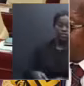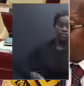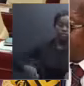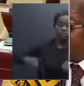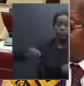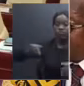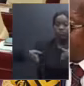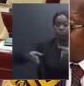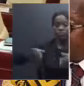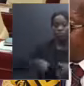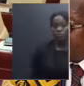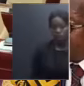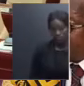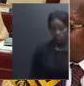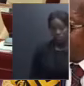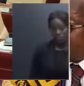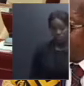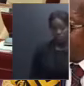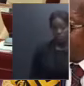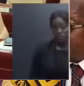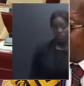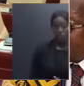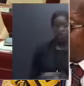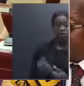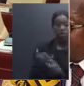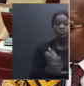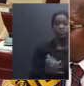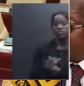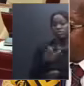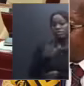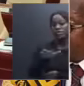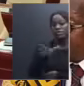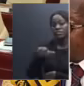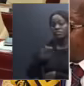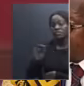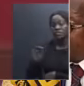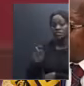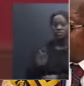of a country of 33 million people. Please,